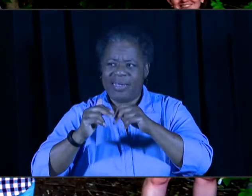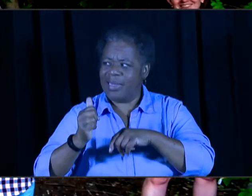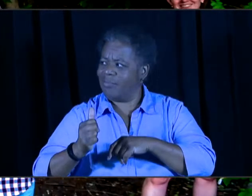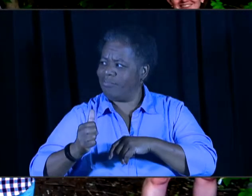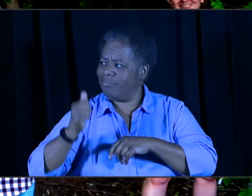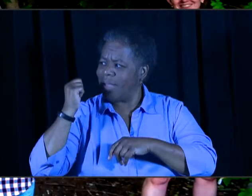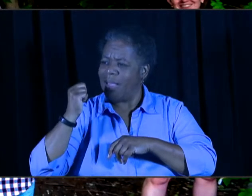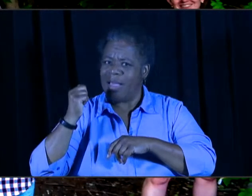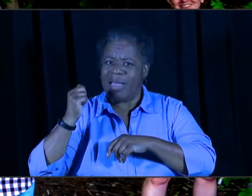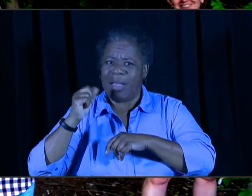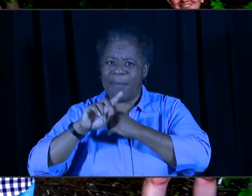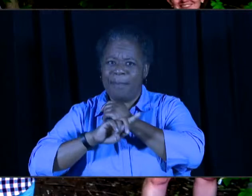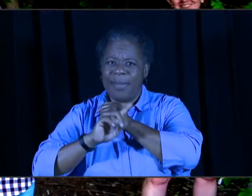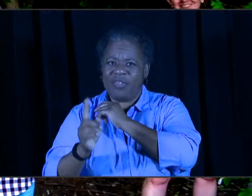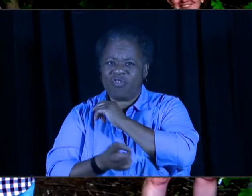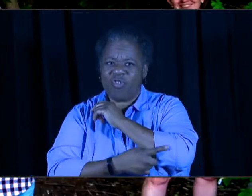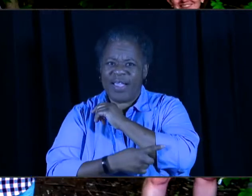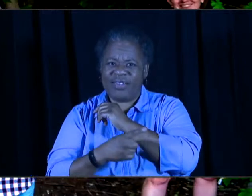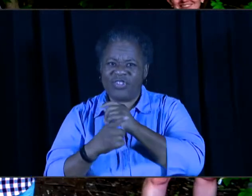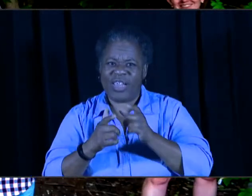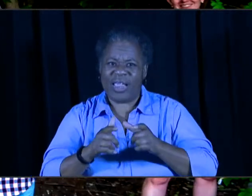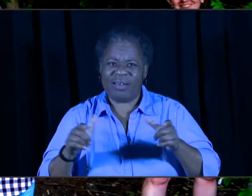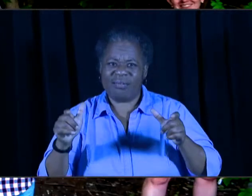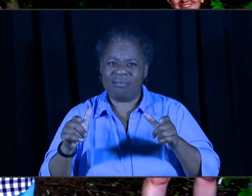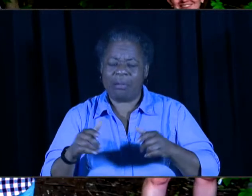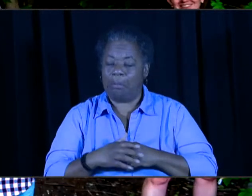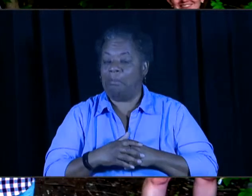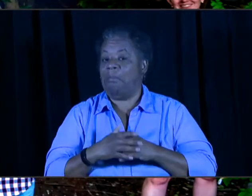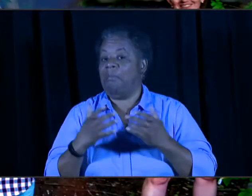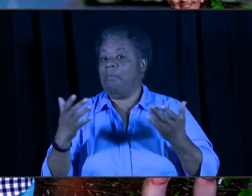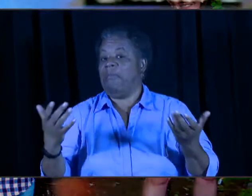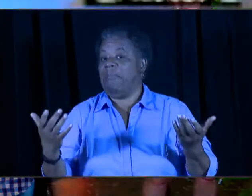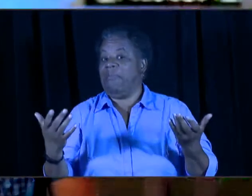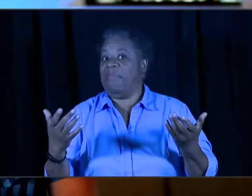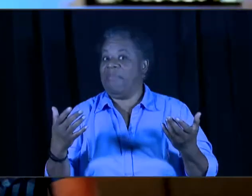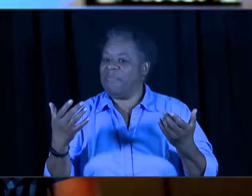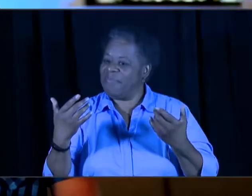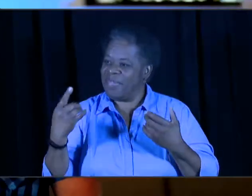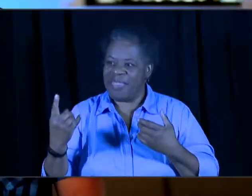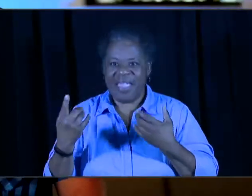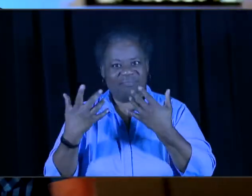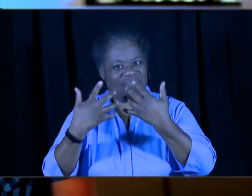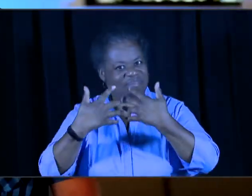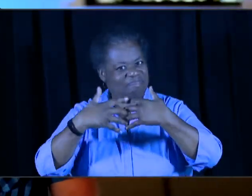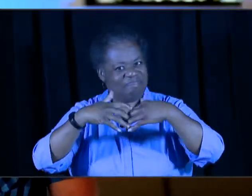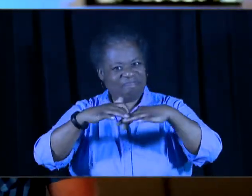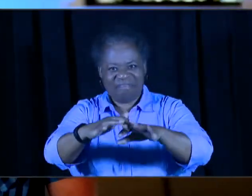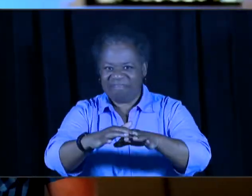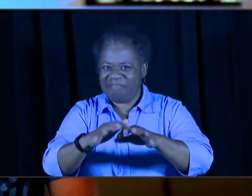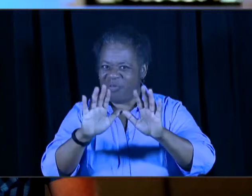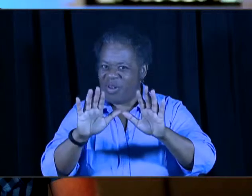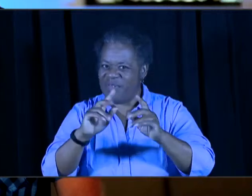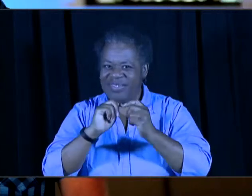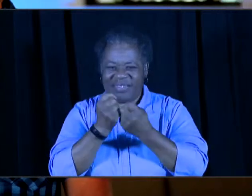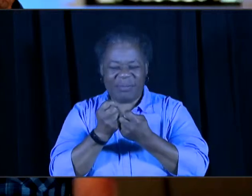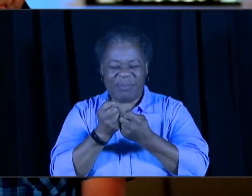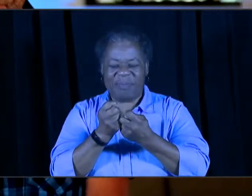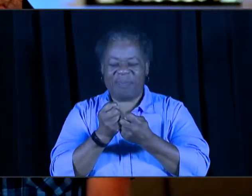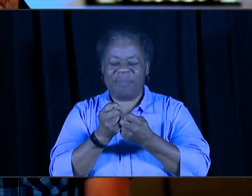Lexington building. So it's a crazy place to shoot a video, but they have made it work. And so thank you, team, for good work this